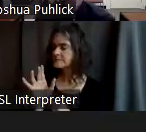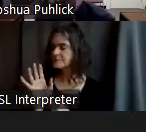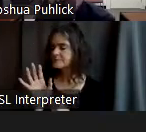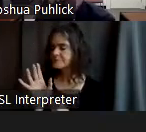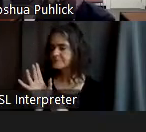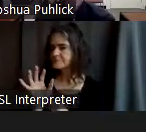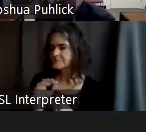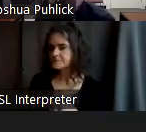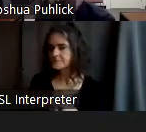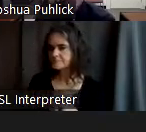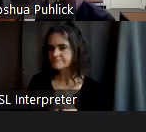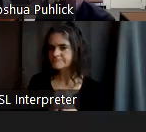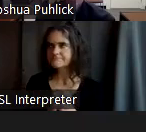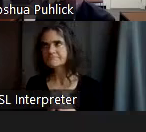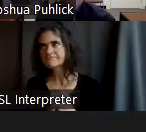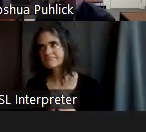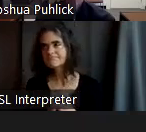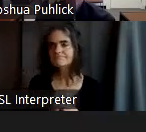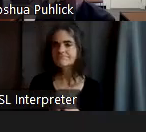Let's see.